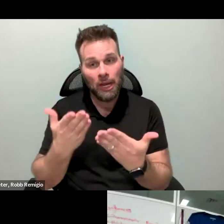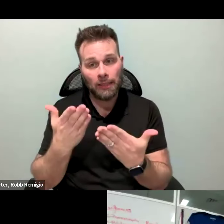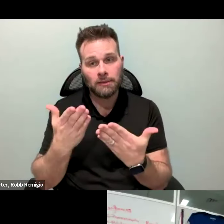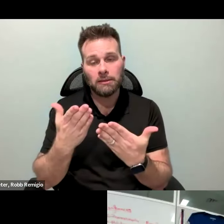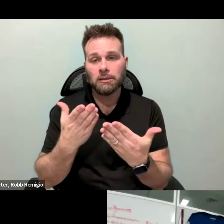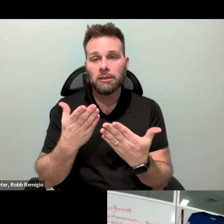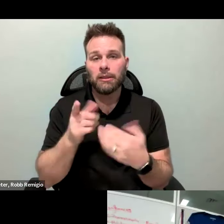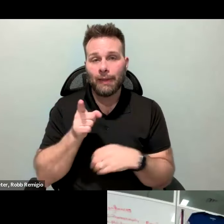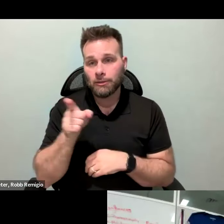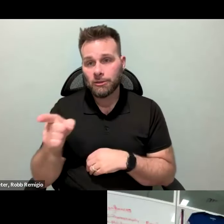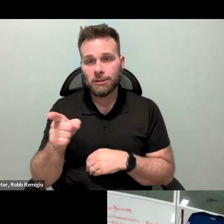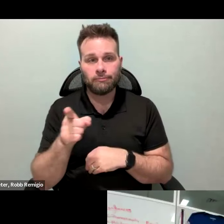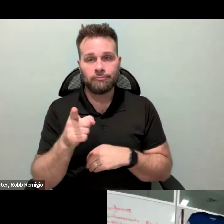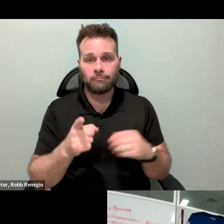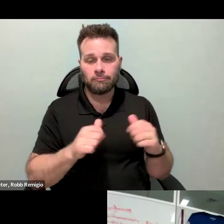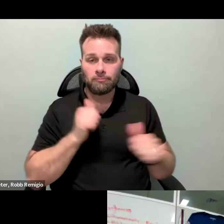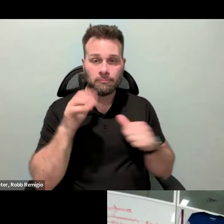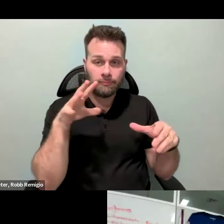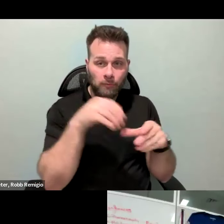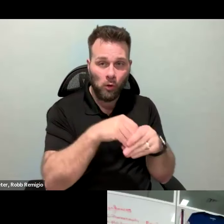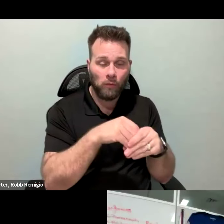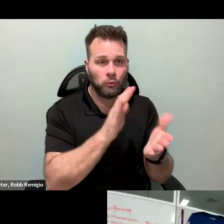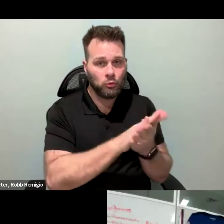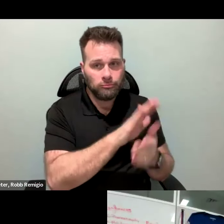the school that she's at or her child is at.